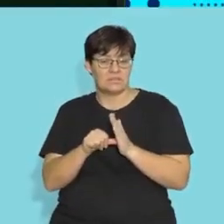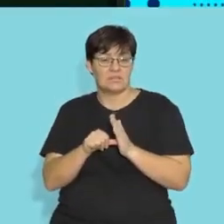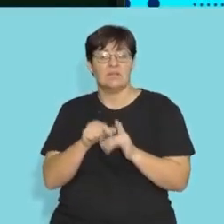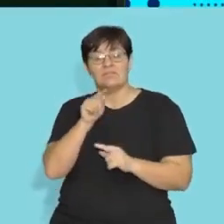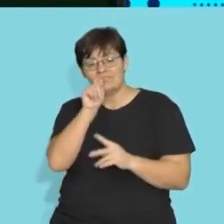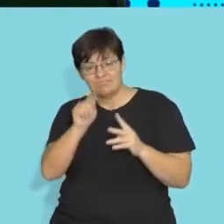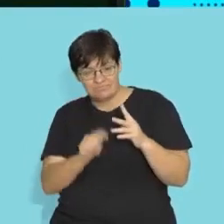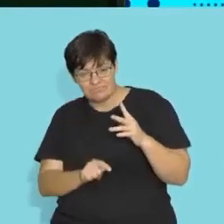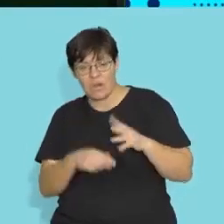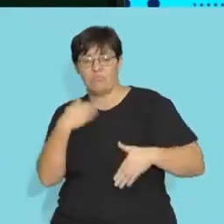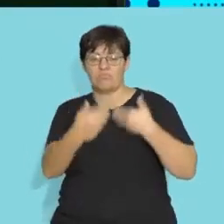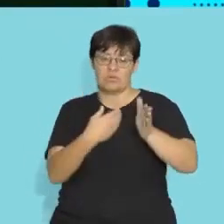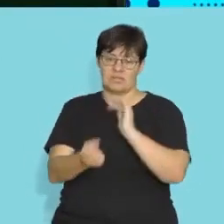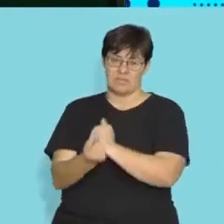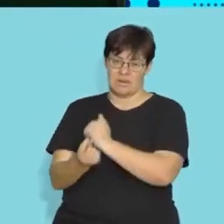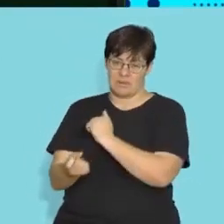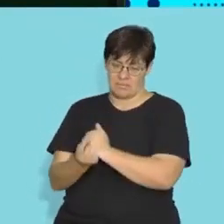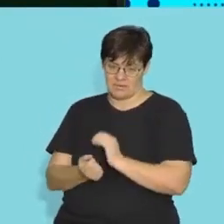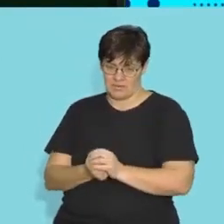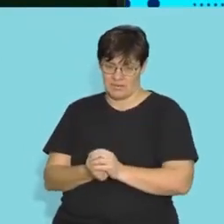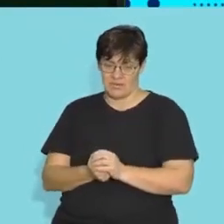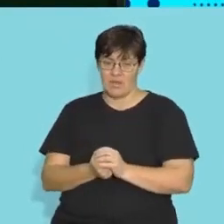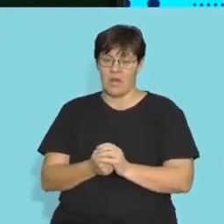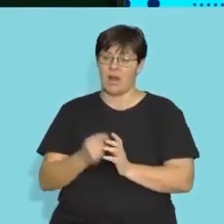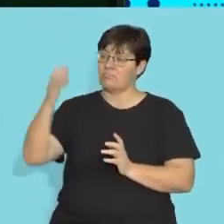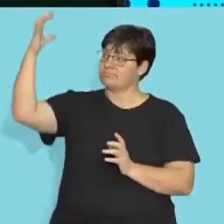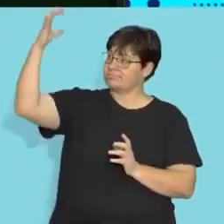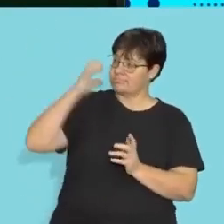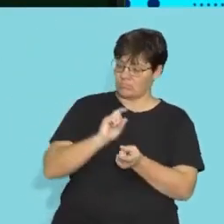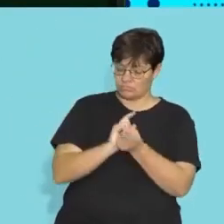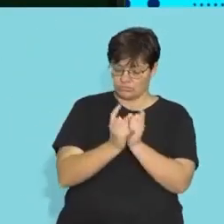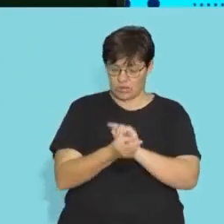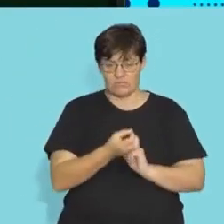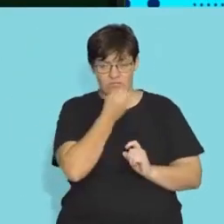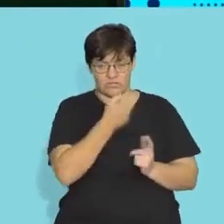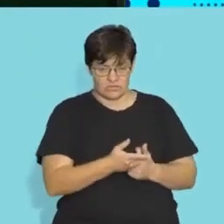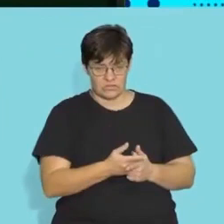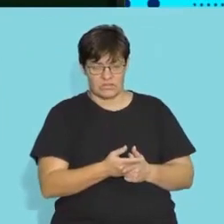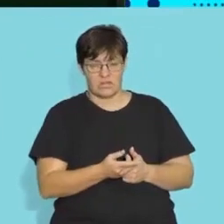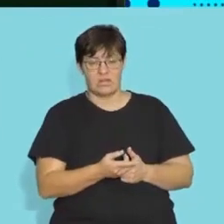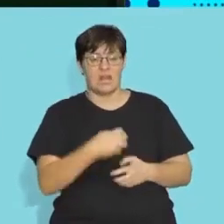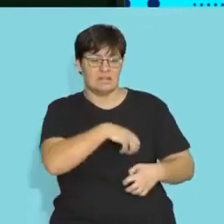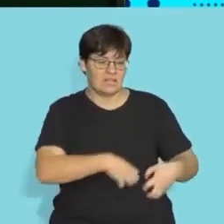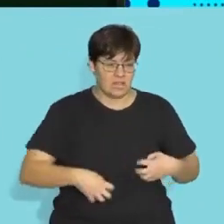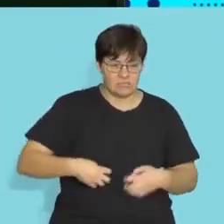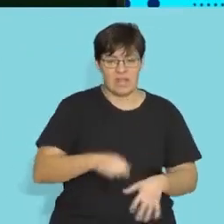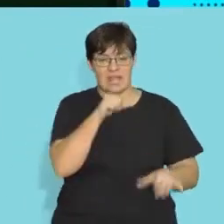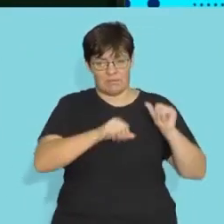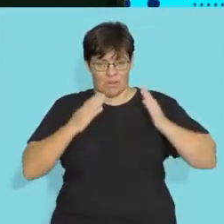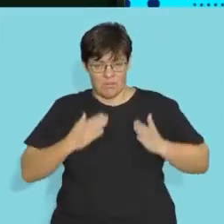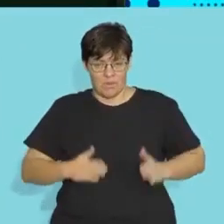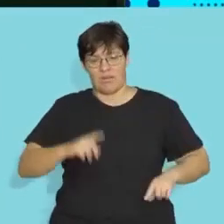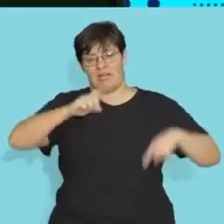important component of many physiological processes, the process of photosynthesis, as well as the process of digestion and